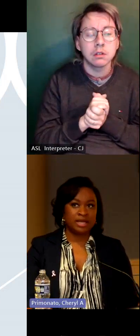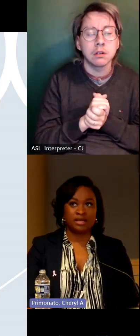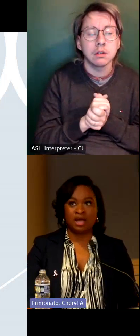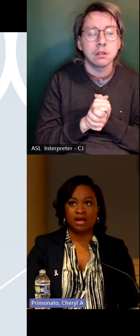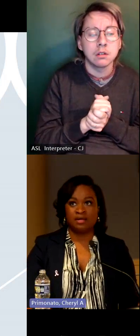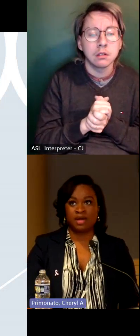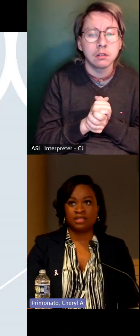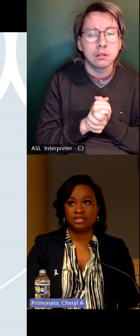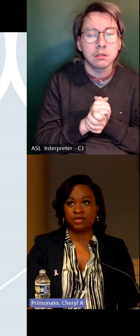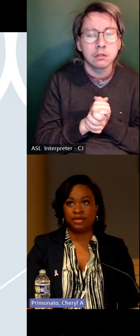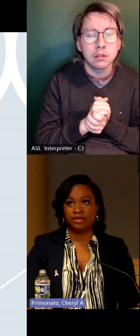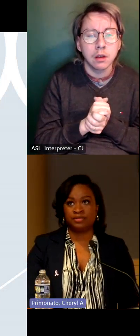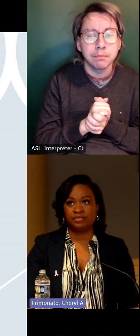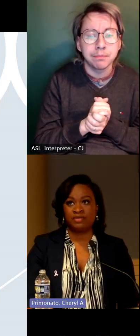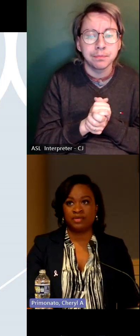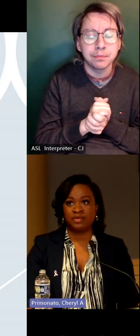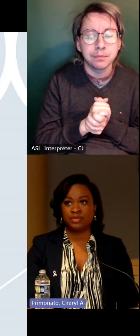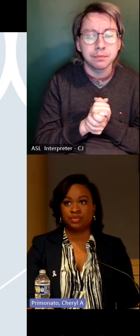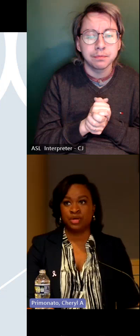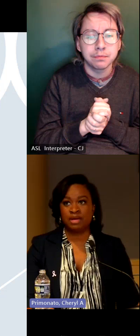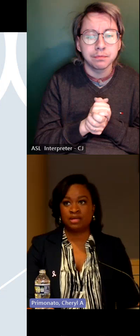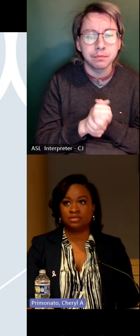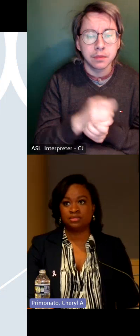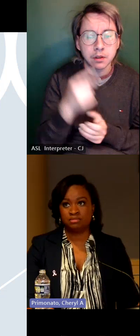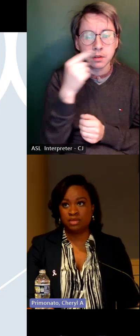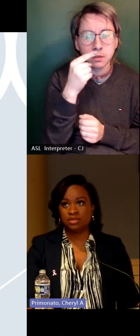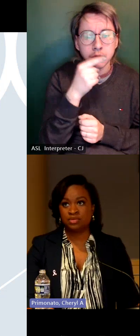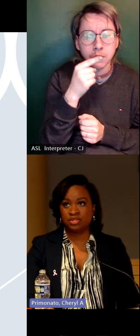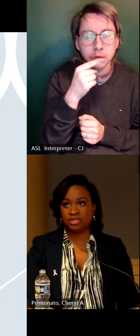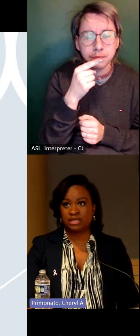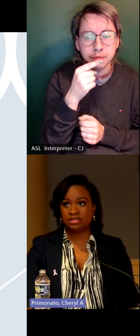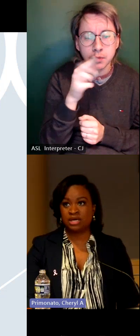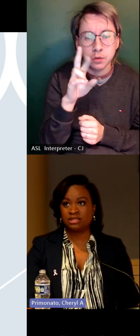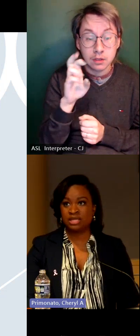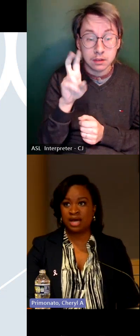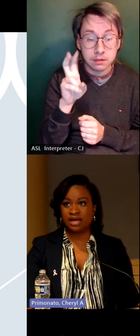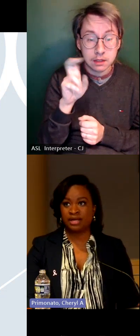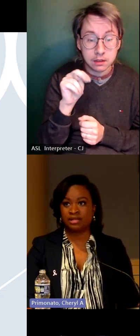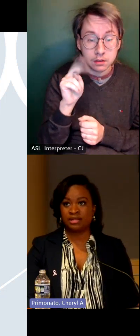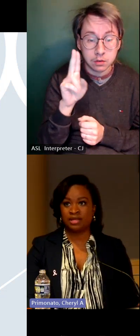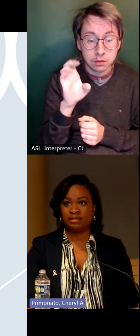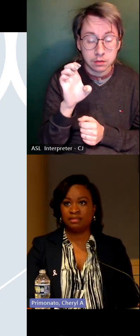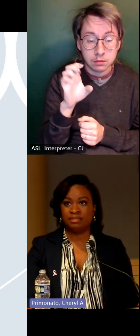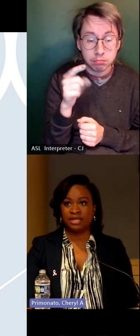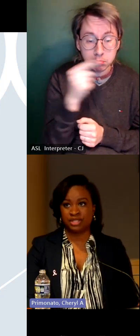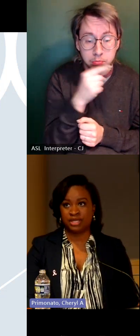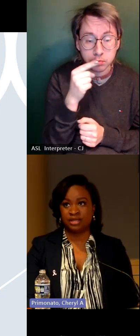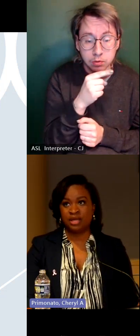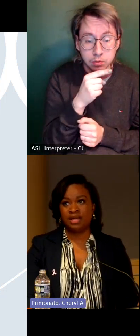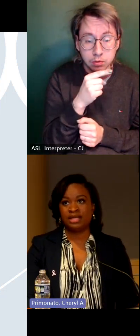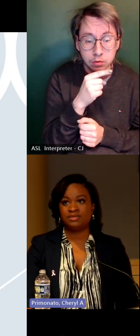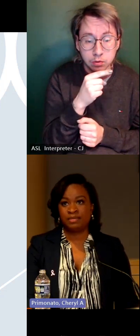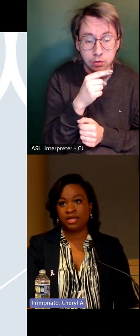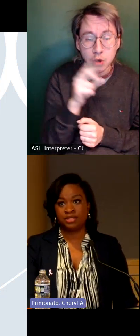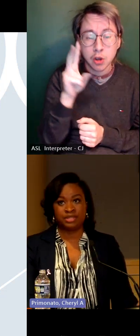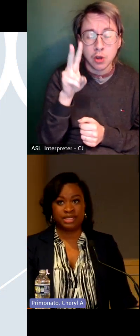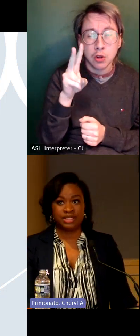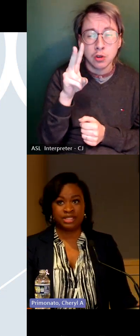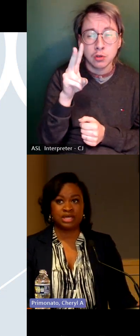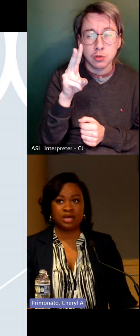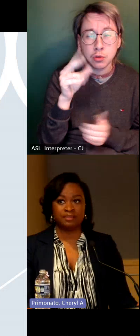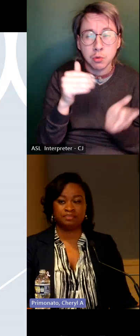And for year-to-date October, revenues were about $200,000 higher than budgeted. That